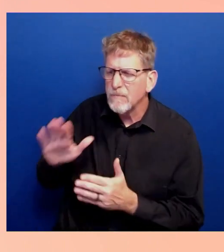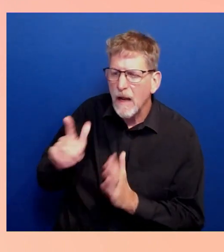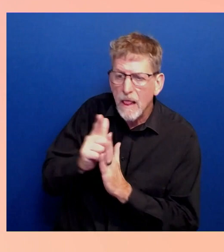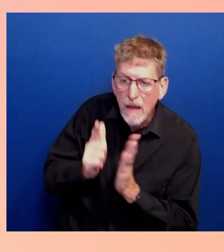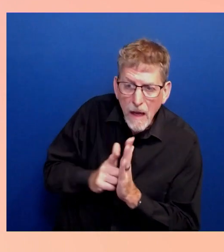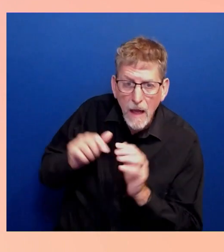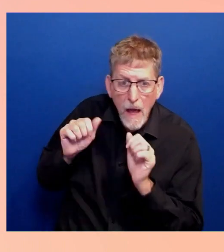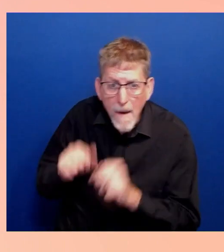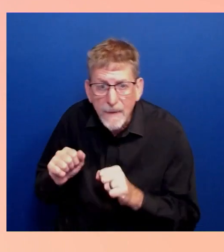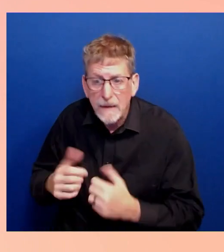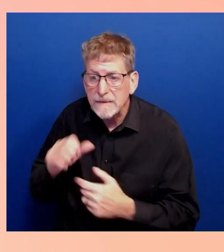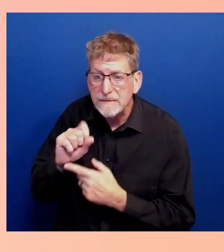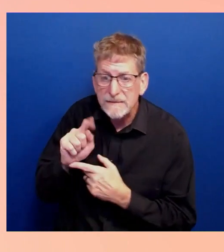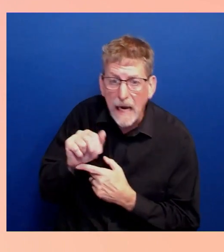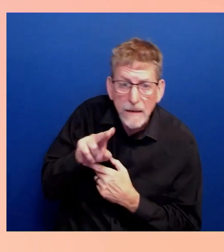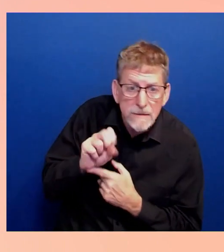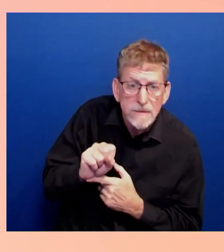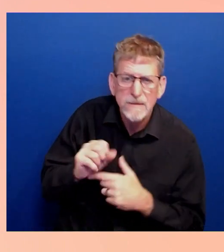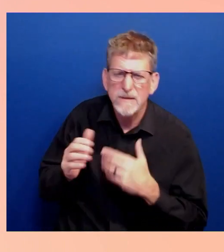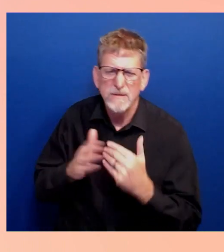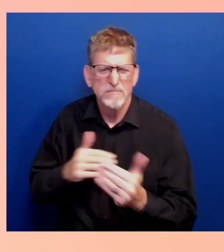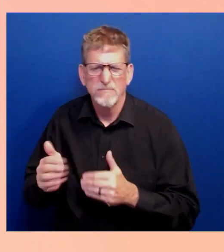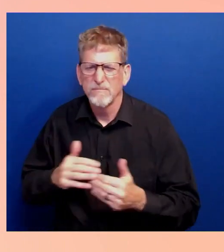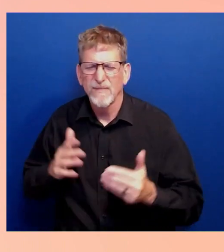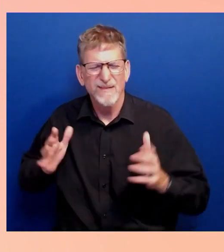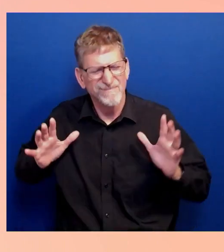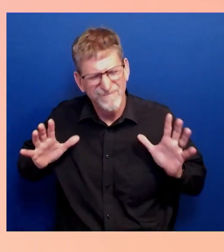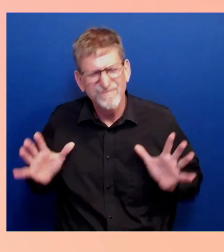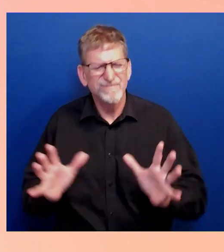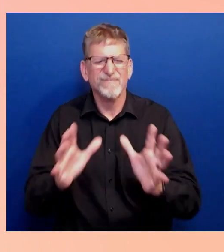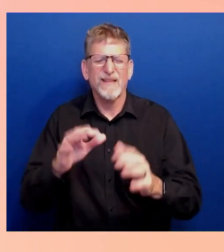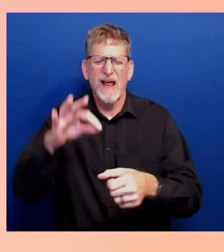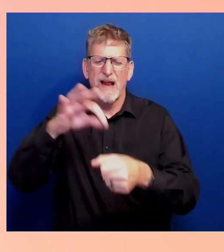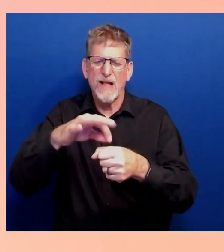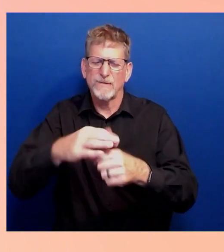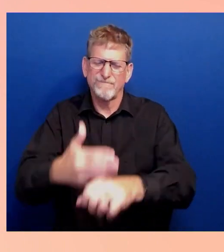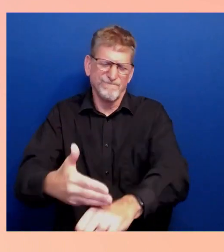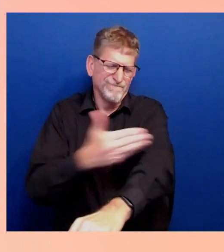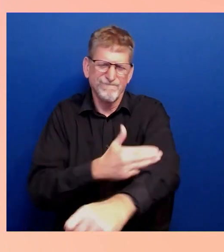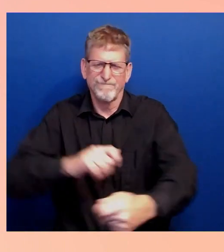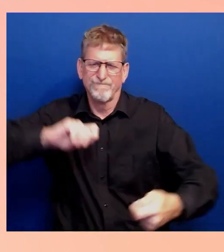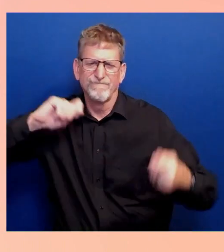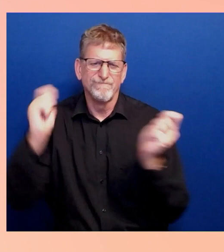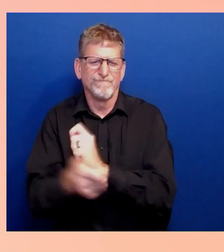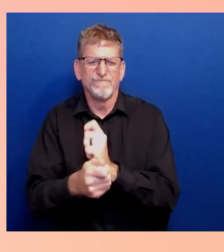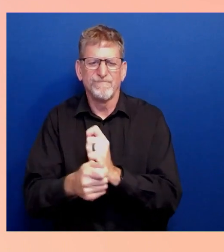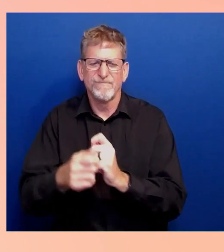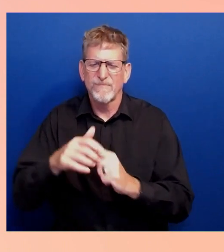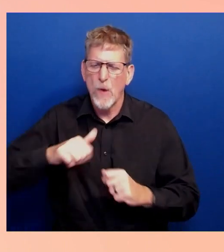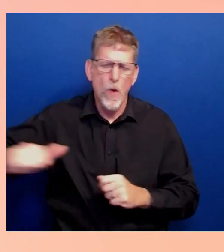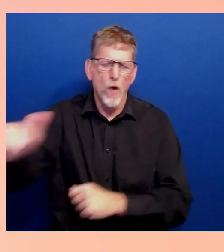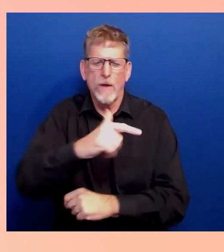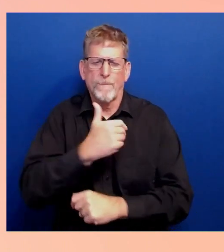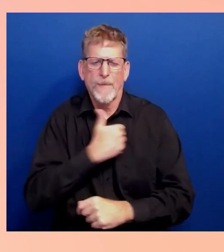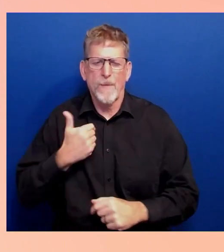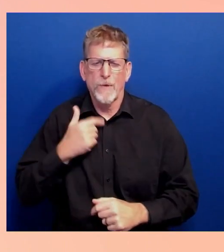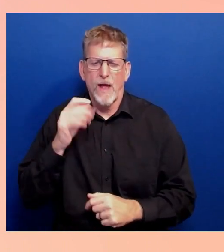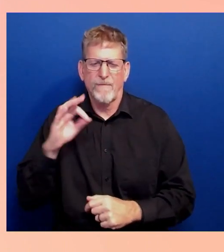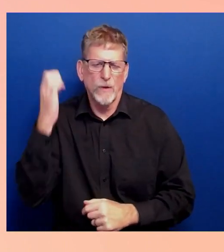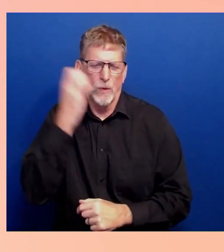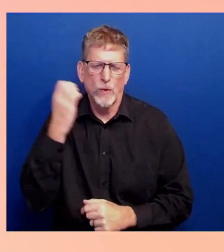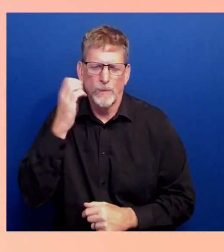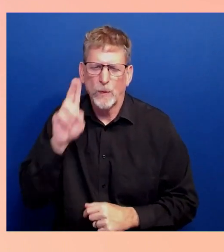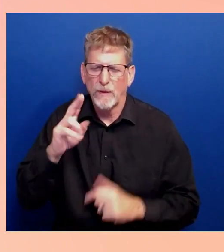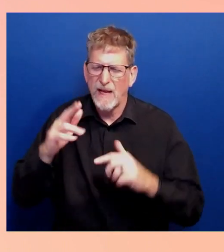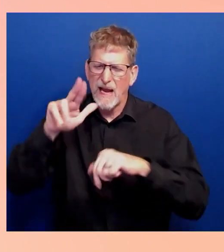with our members at national level, and also trying to push for a stronger European electoral law that ensures that